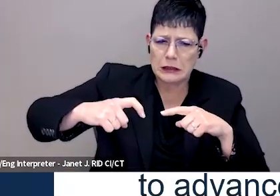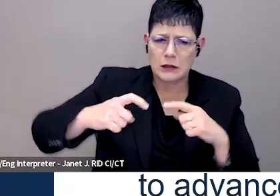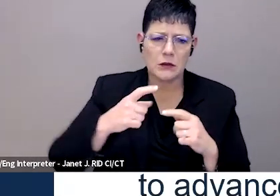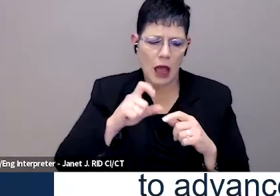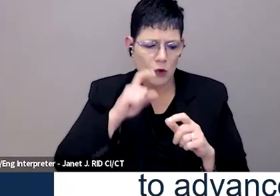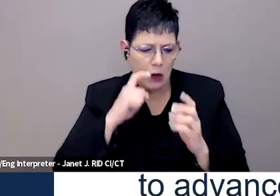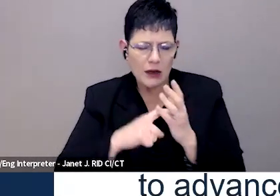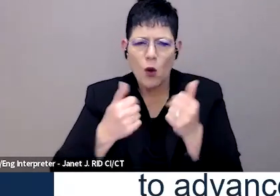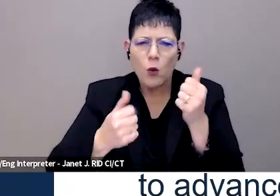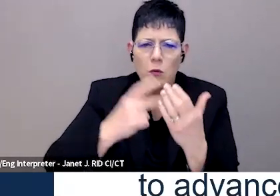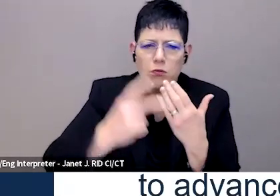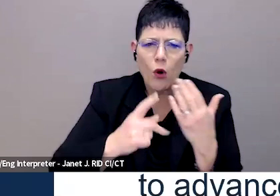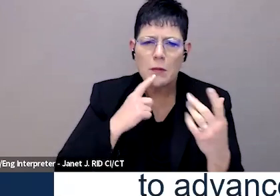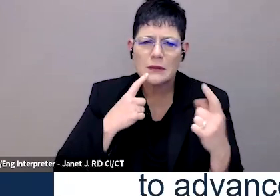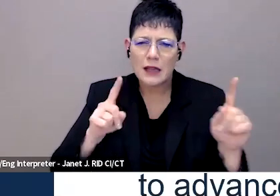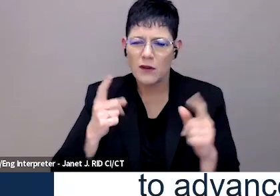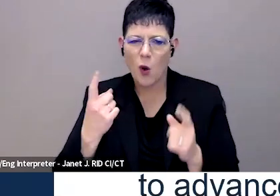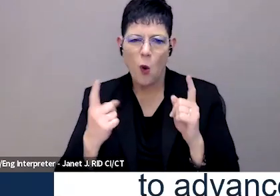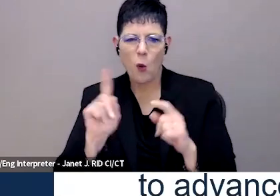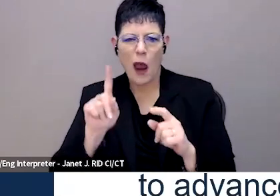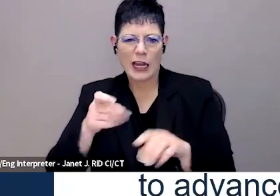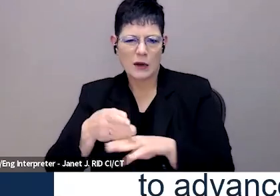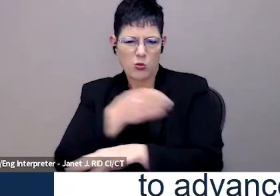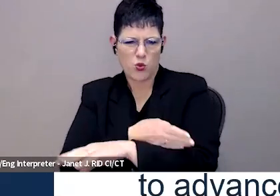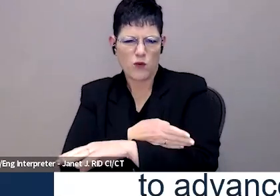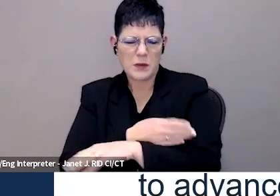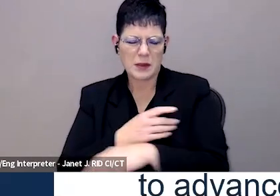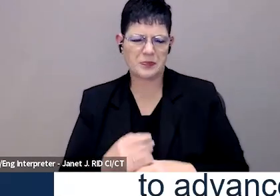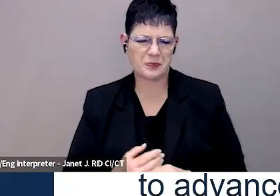are succeeding and where they're falling short.